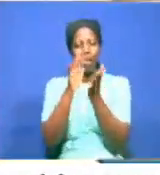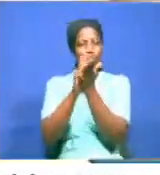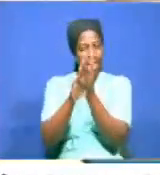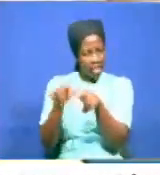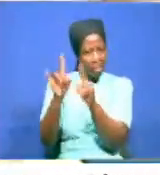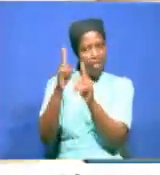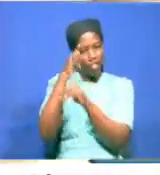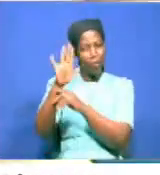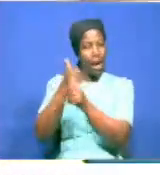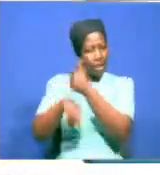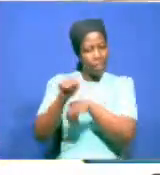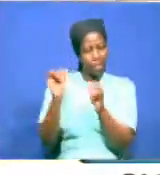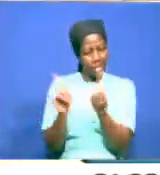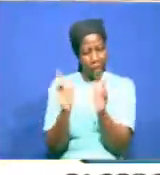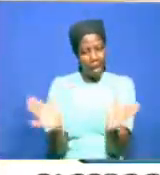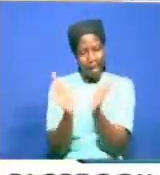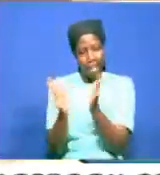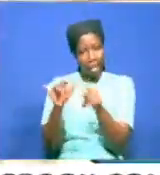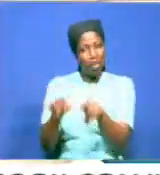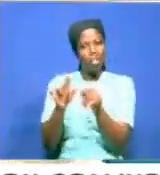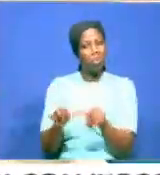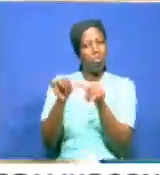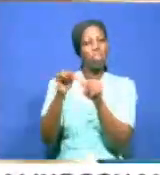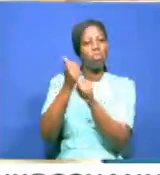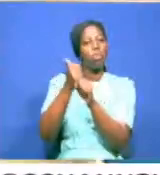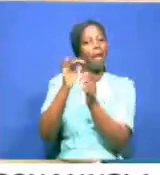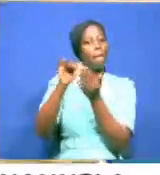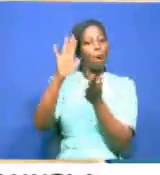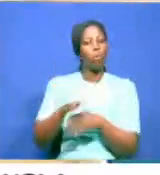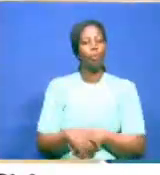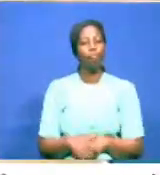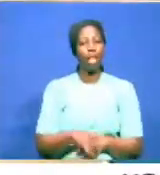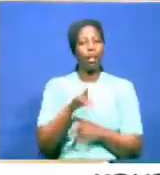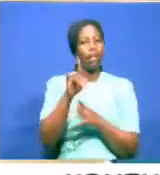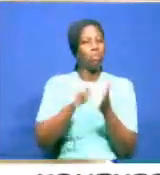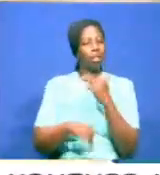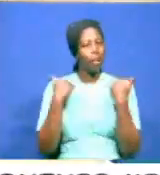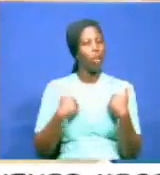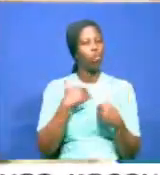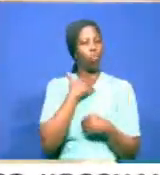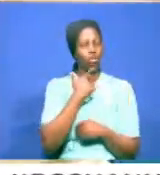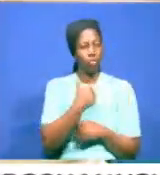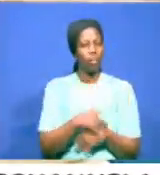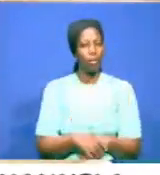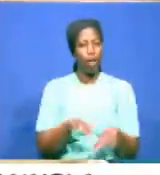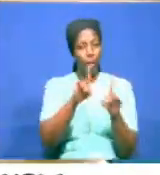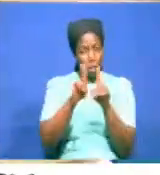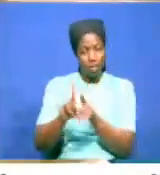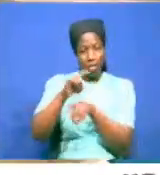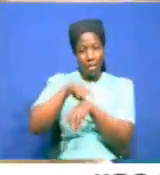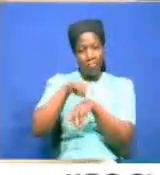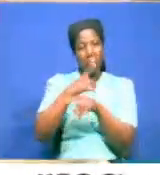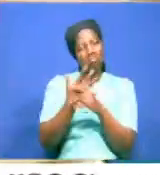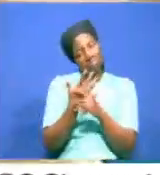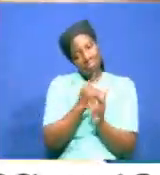we can also encourage them to even do more. No. So that is what I want to say. And even when it comes to